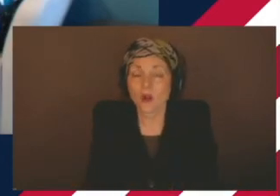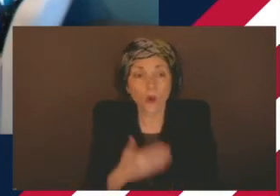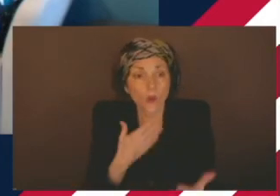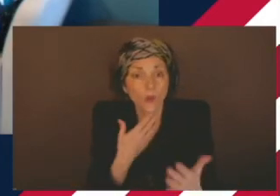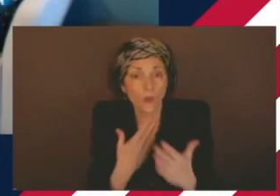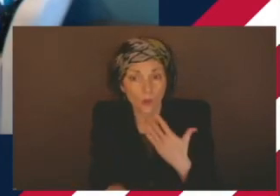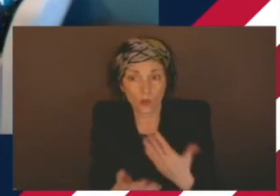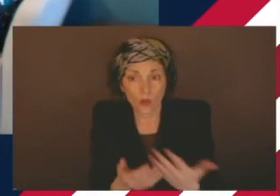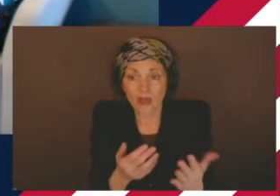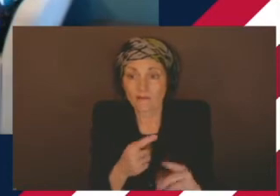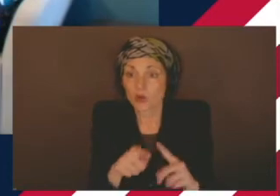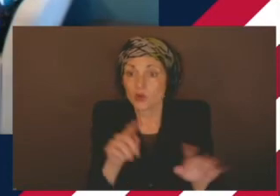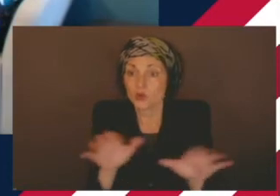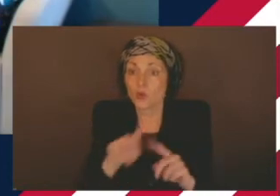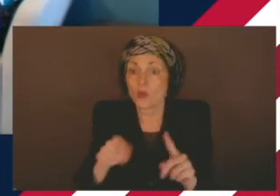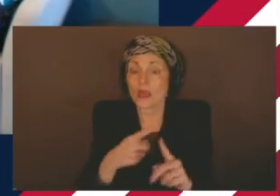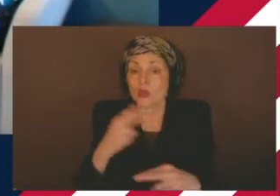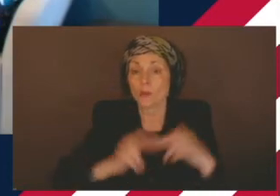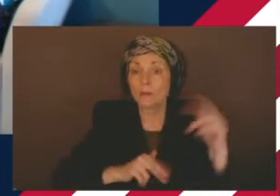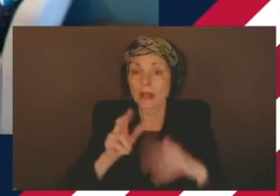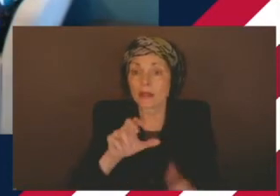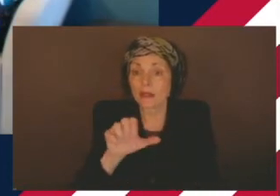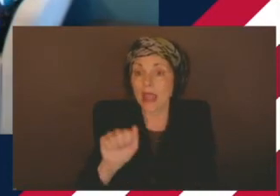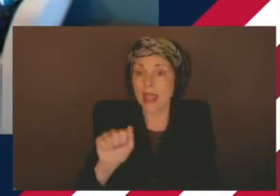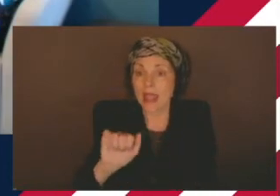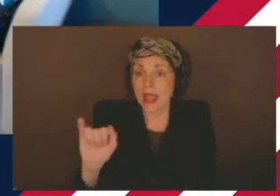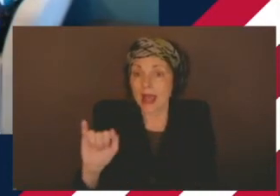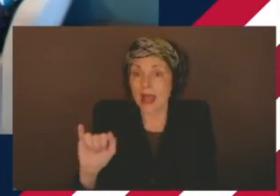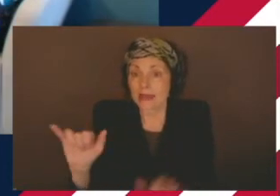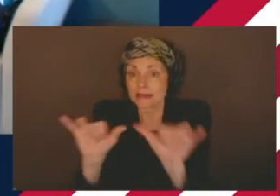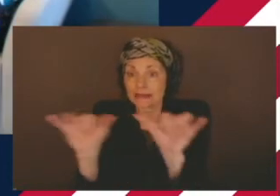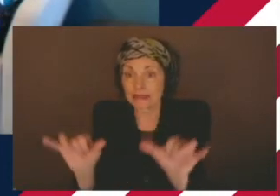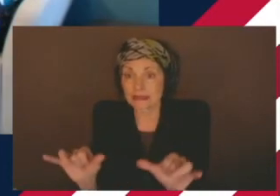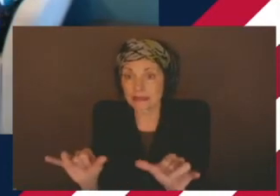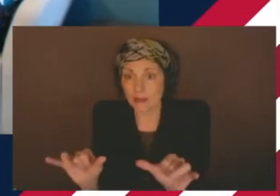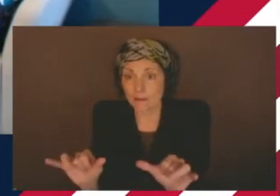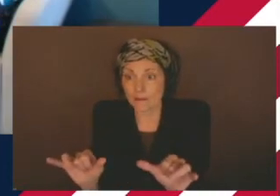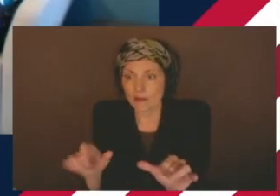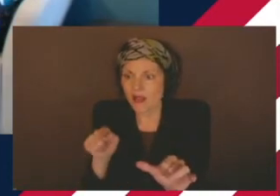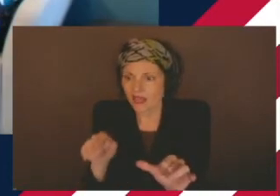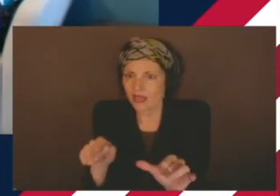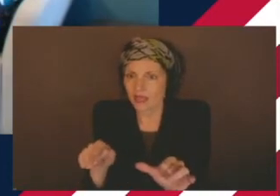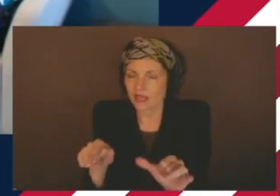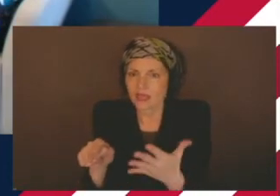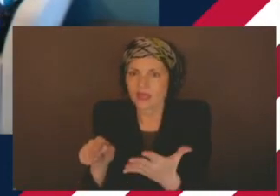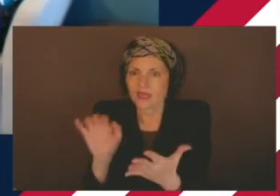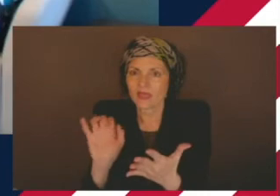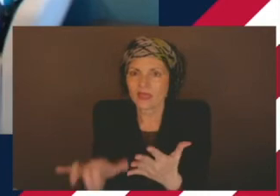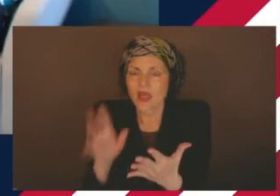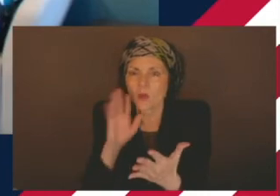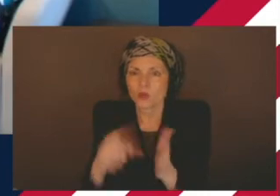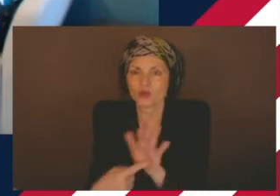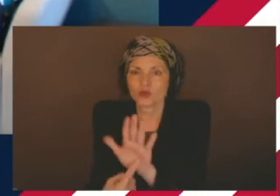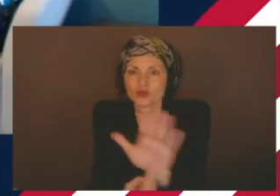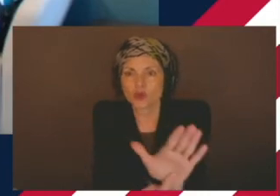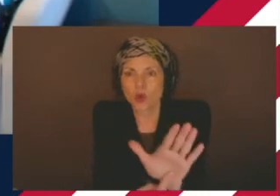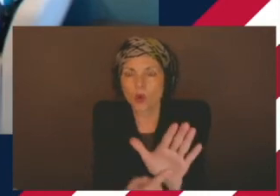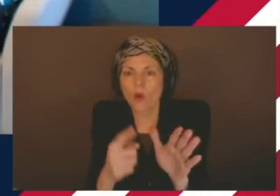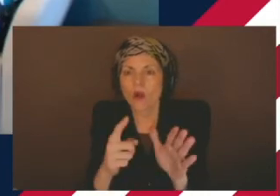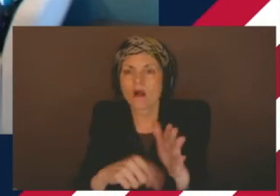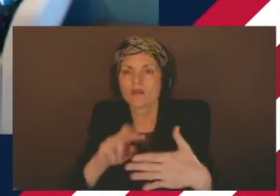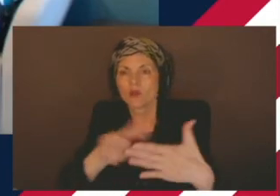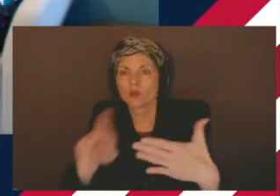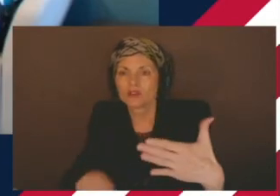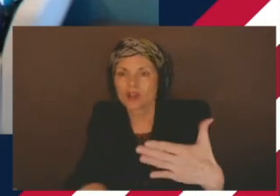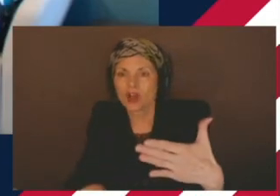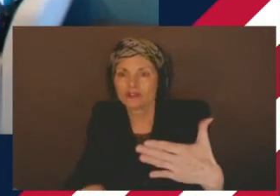an AI system, that those inherent features are going to be manifest in the outcomes that are generated from the